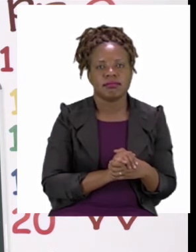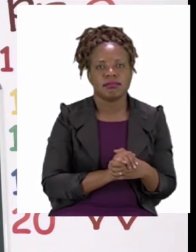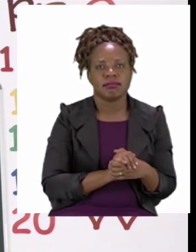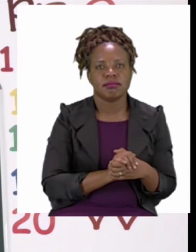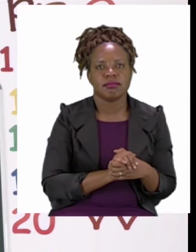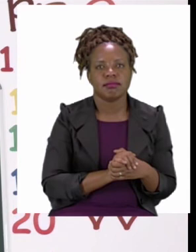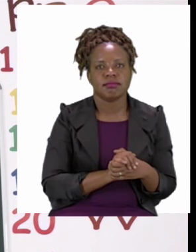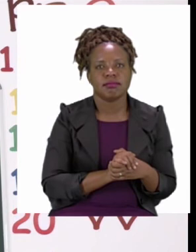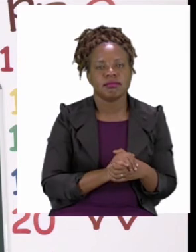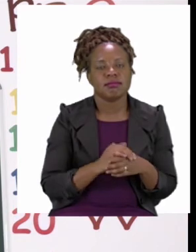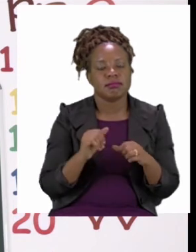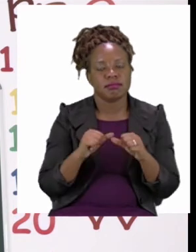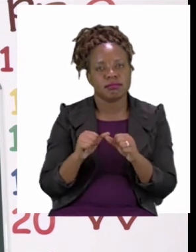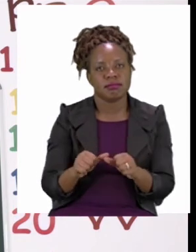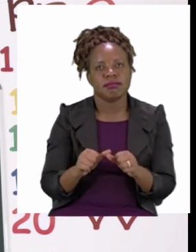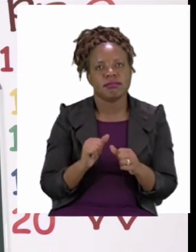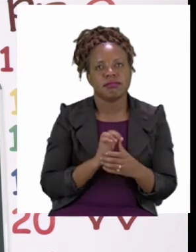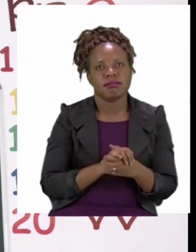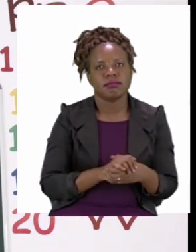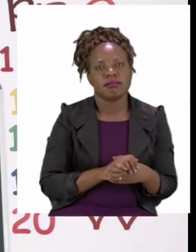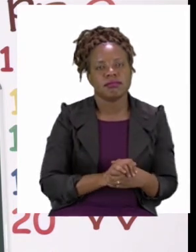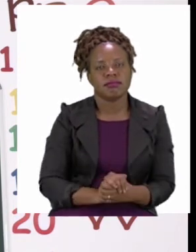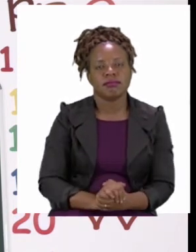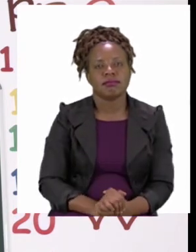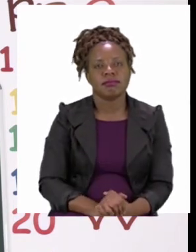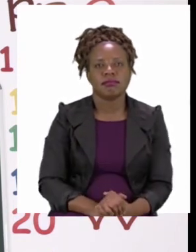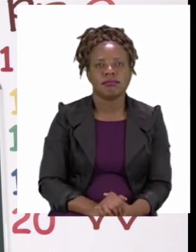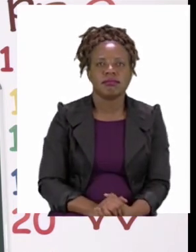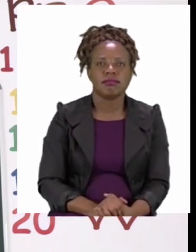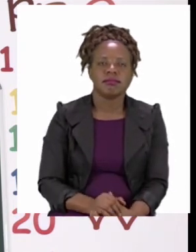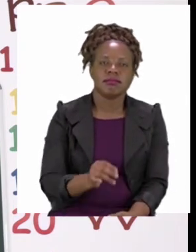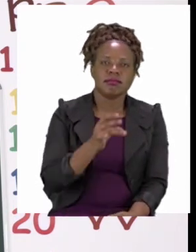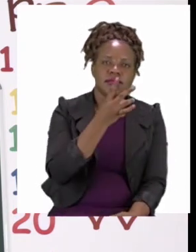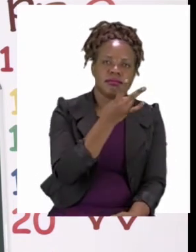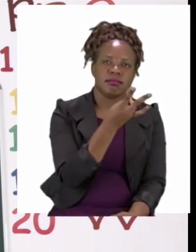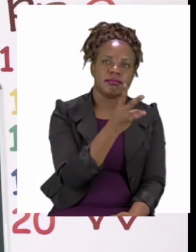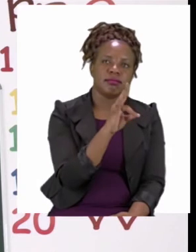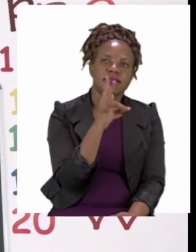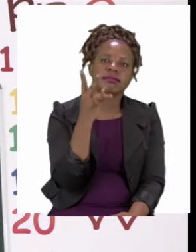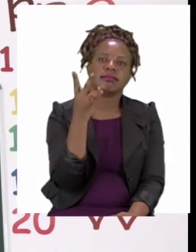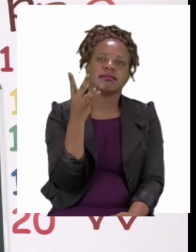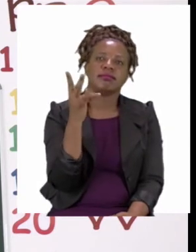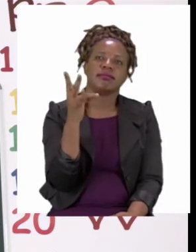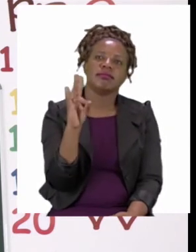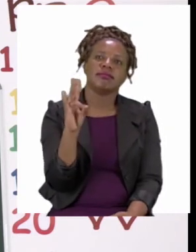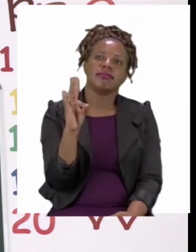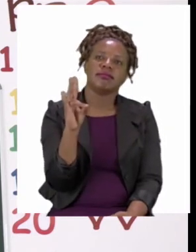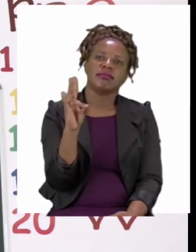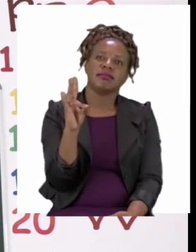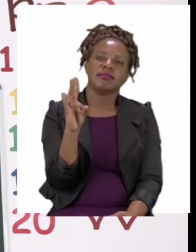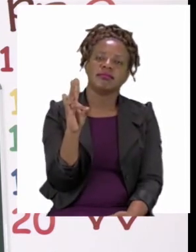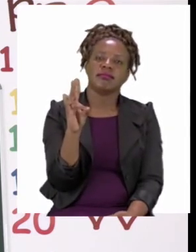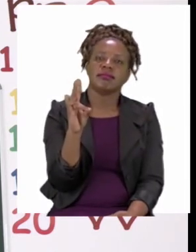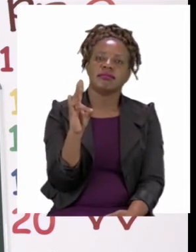Let's now move on to the next one. The next number that we have is 77. And before we